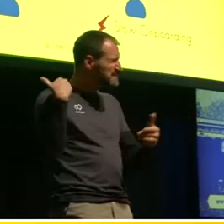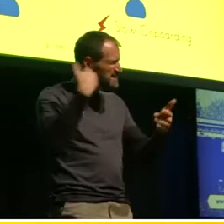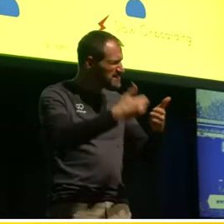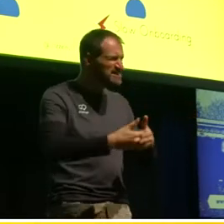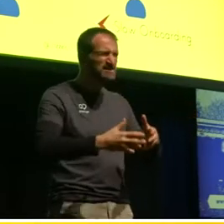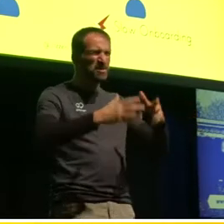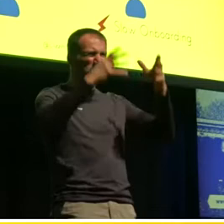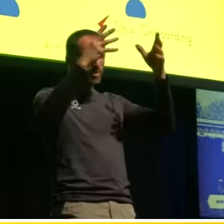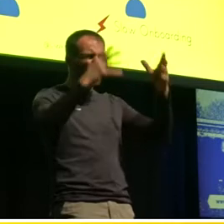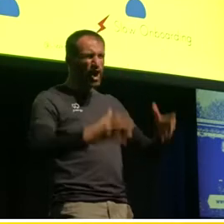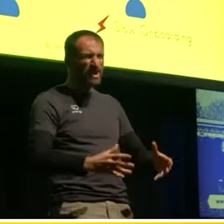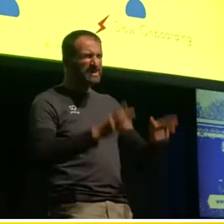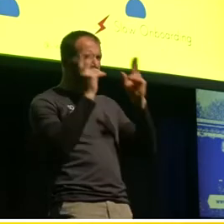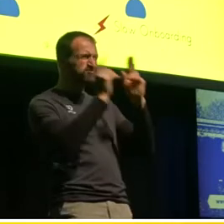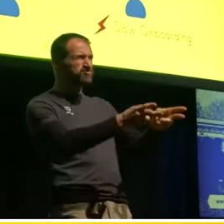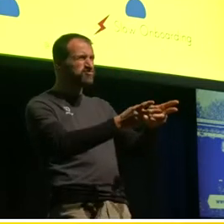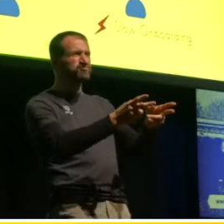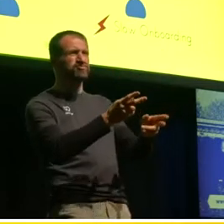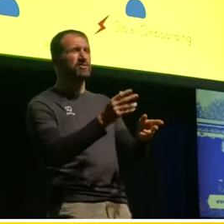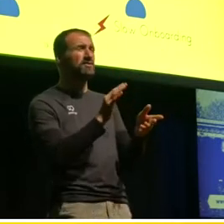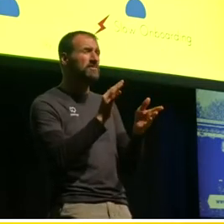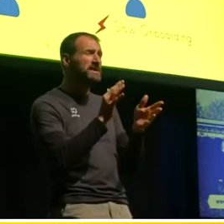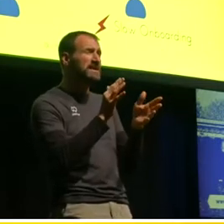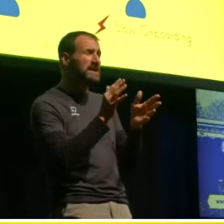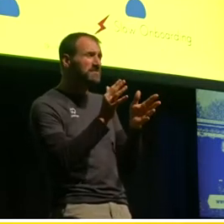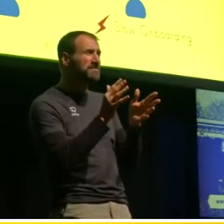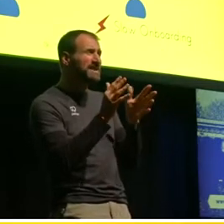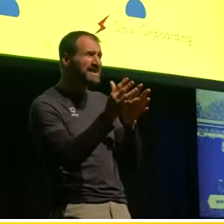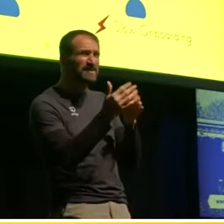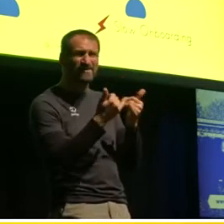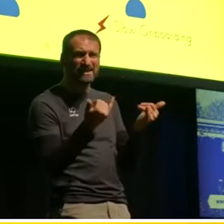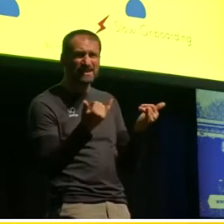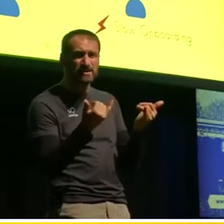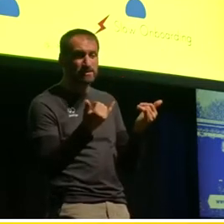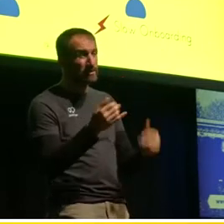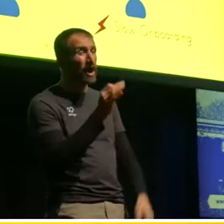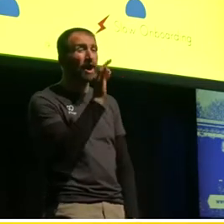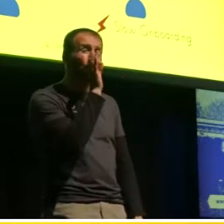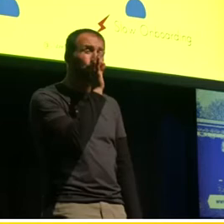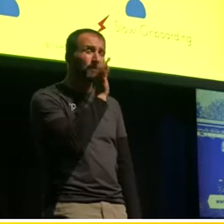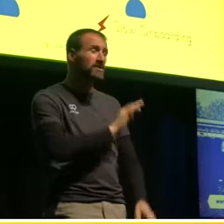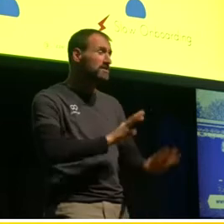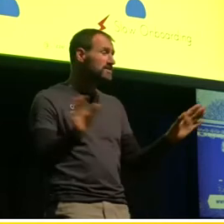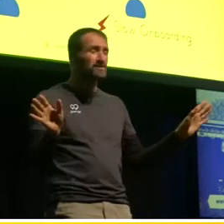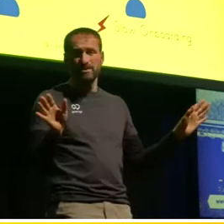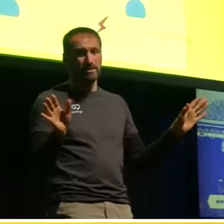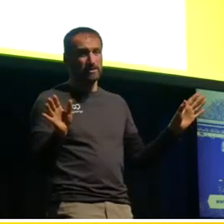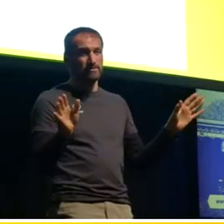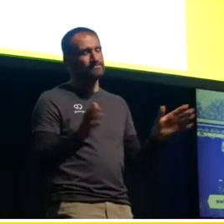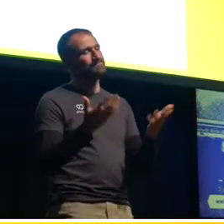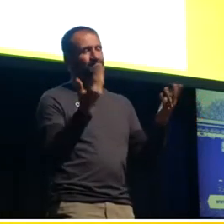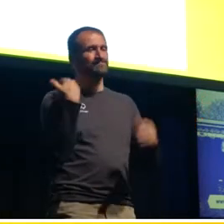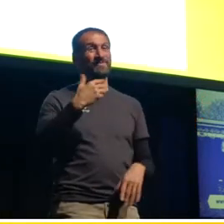huge monolith just migrate smoothly? This is not going to work. So 3 years ago,